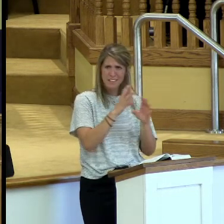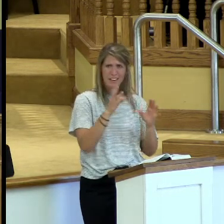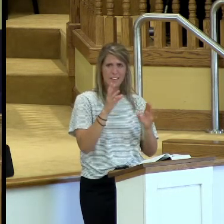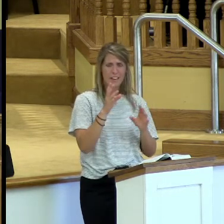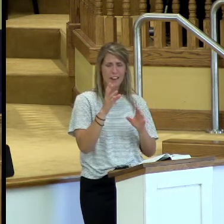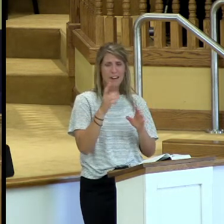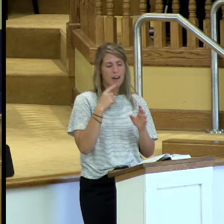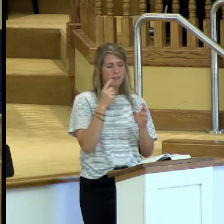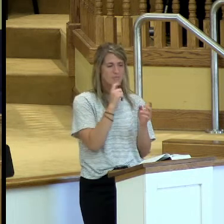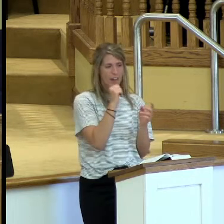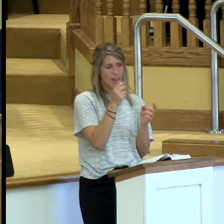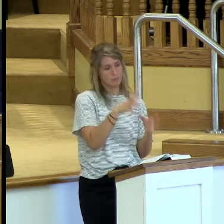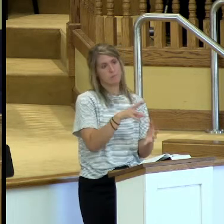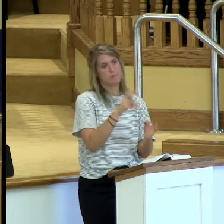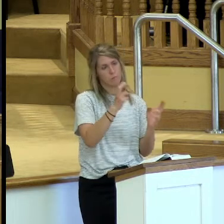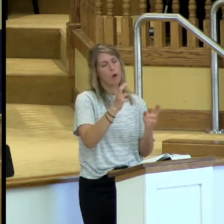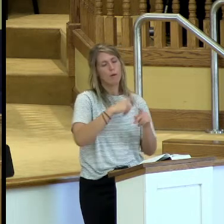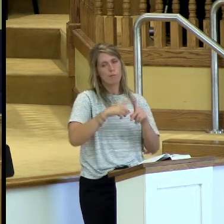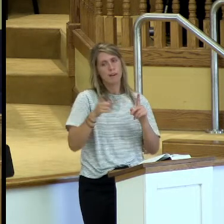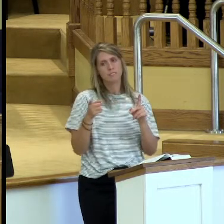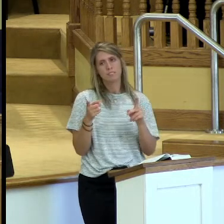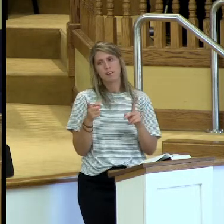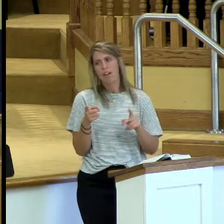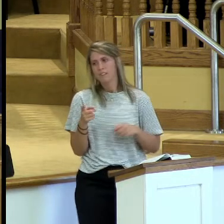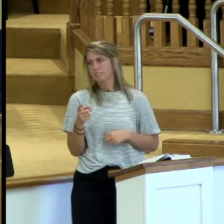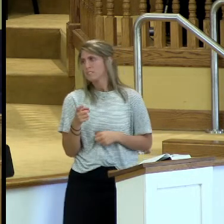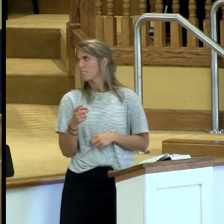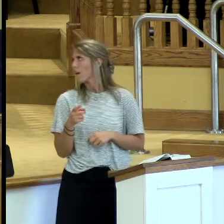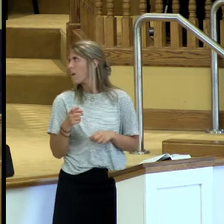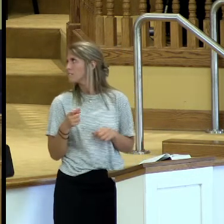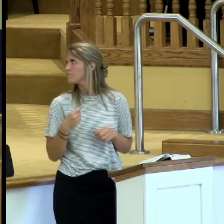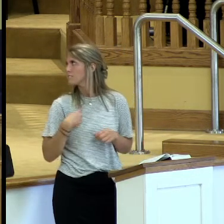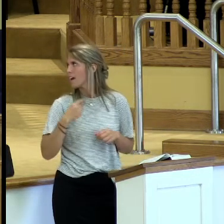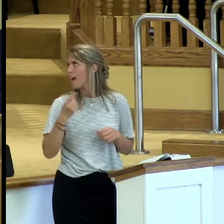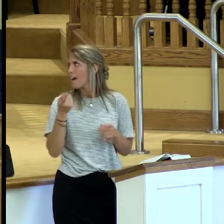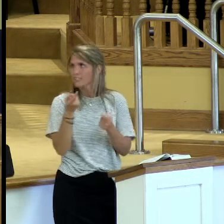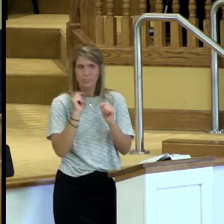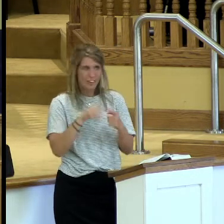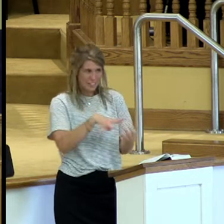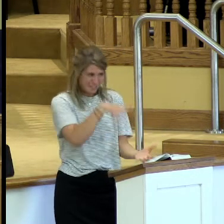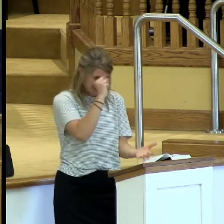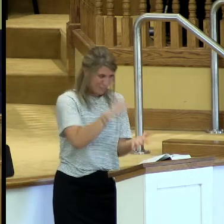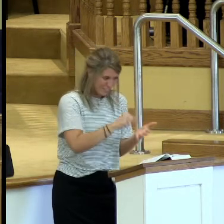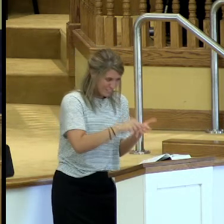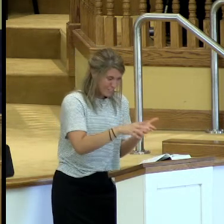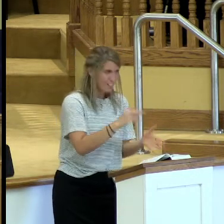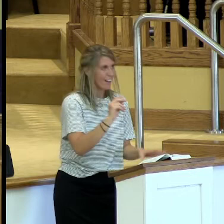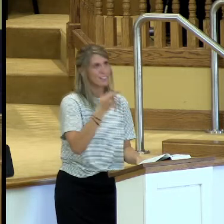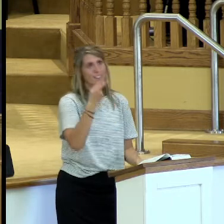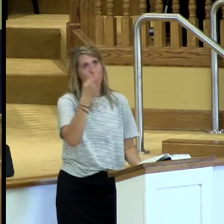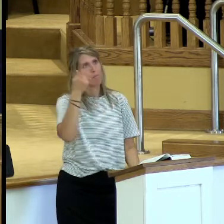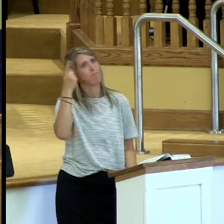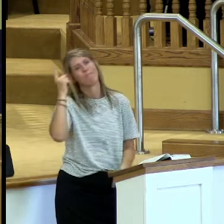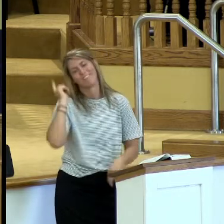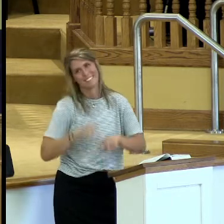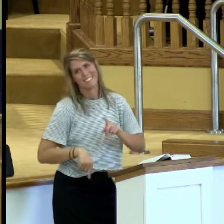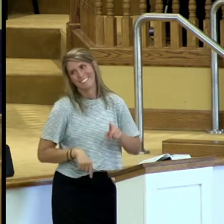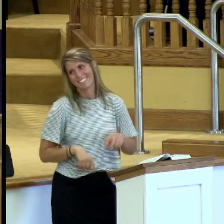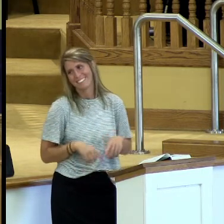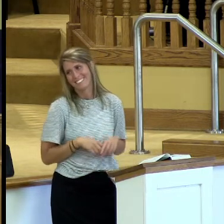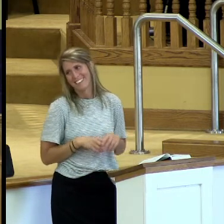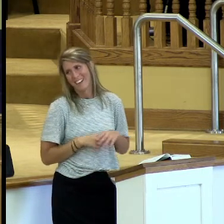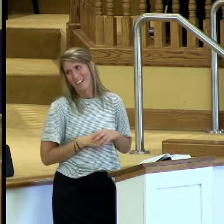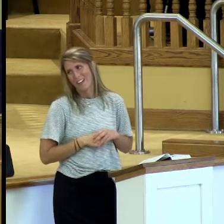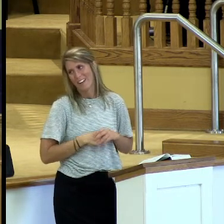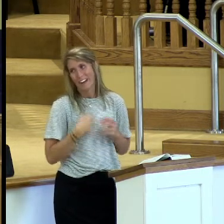are, like, I'm a paraphraser, so sorry. I'm not going to quote scripture. I already told Brother Coons. I try and memorize verses, and I